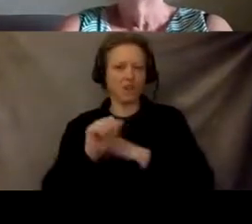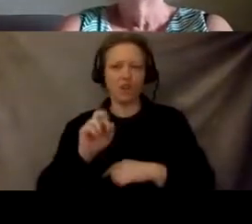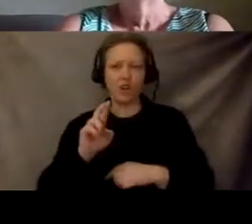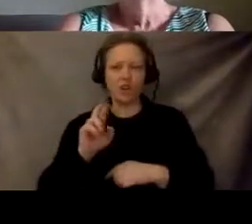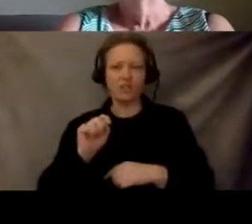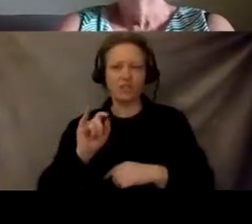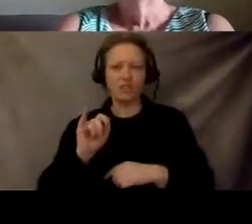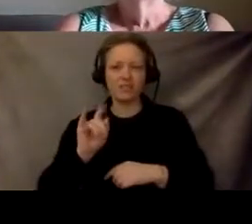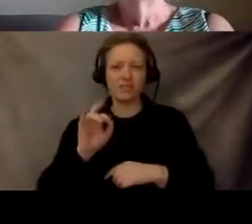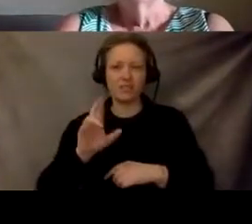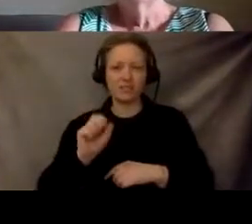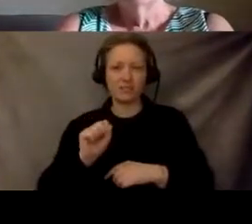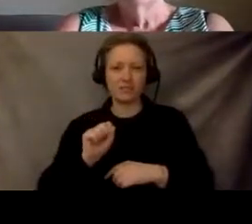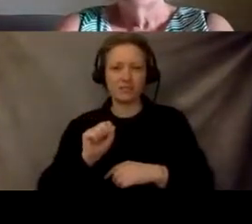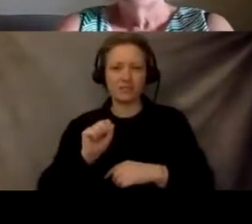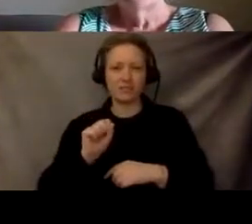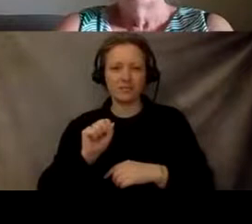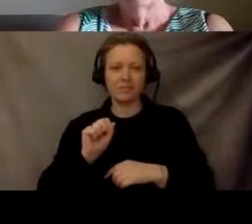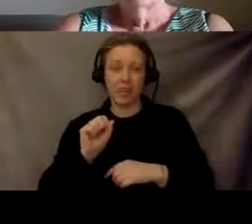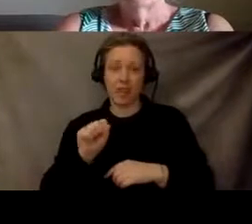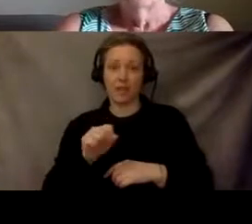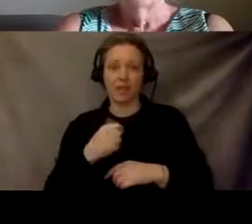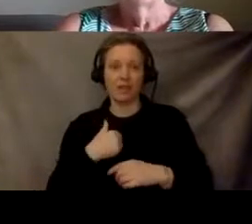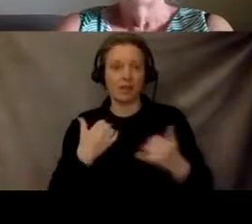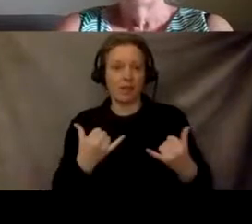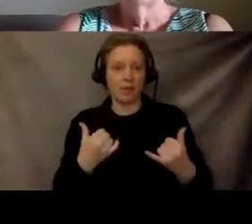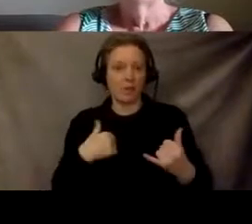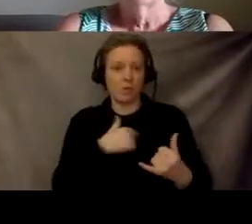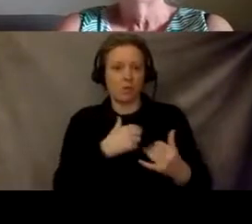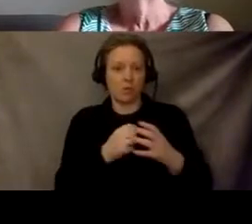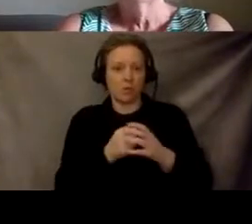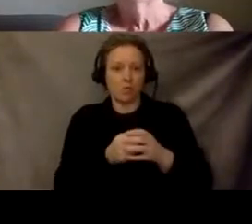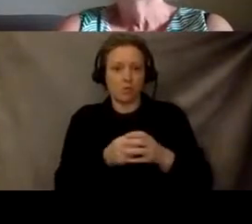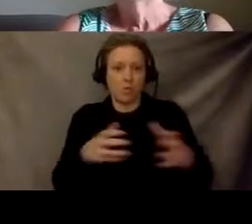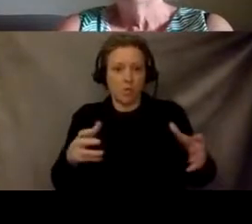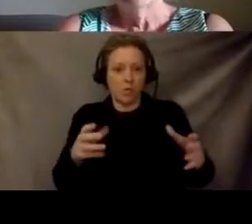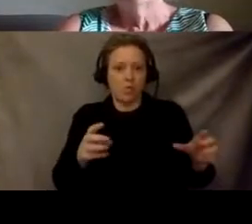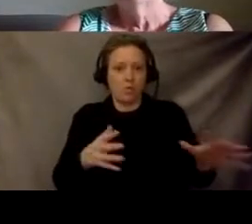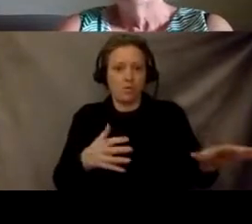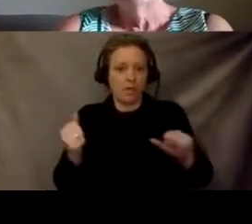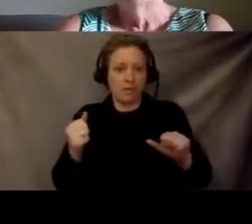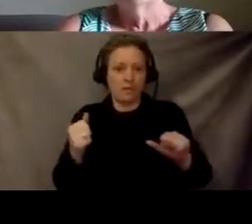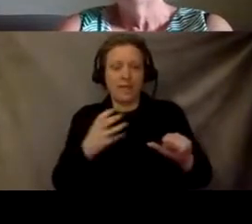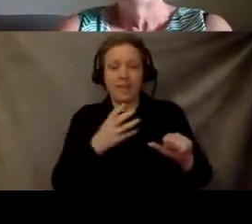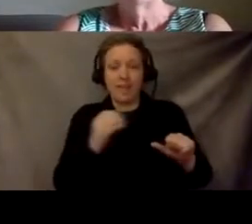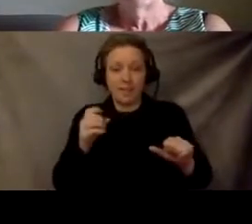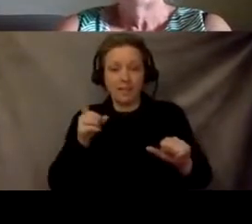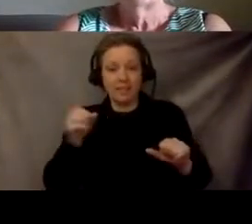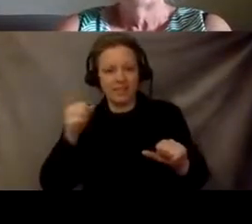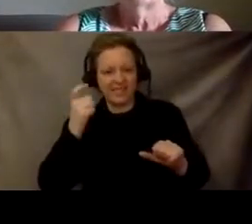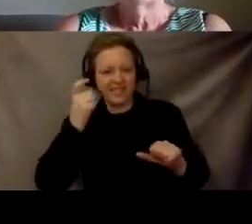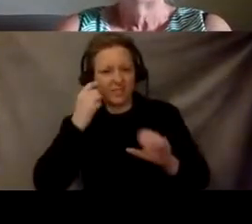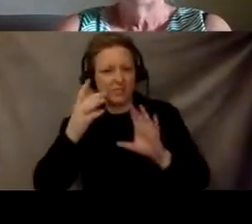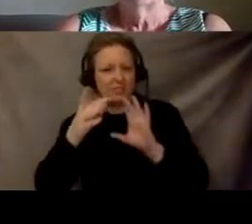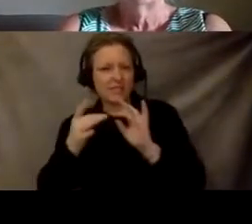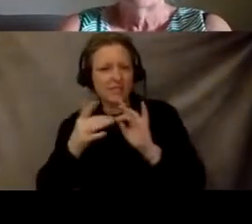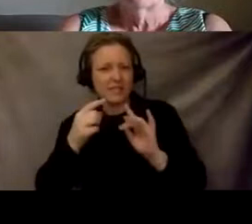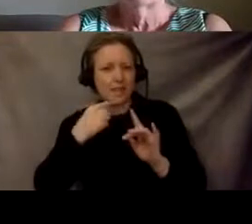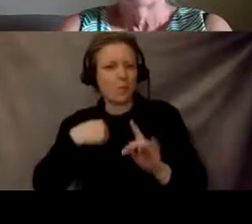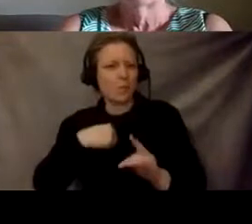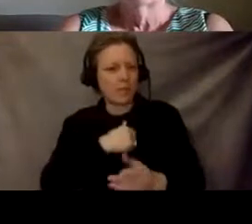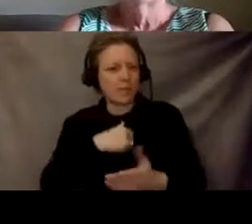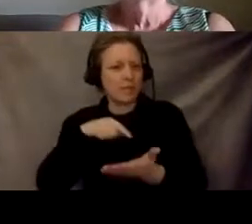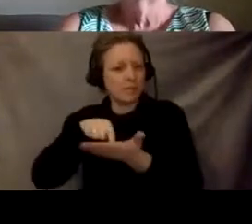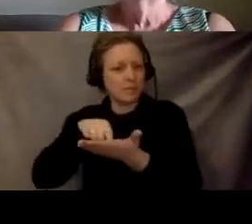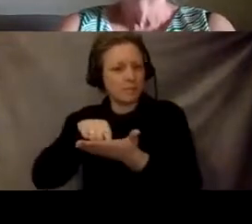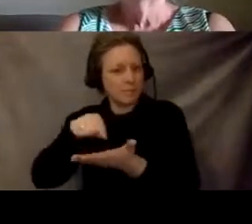just heard the county administrator was saying that no, we're outspending what we have, even though our population is growing